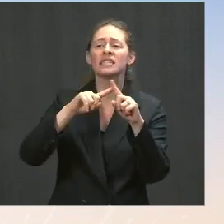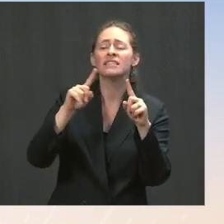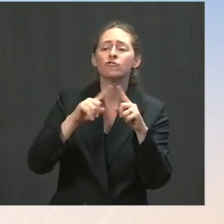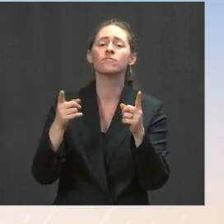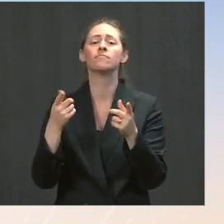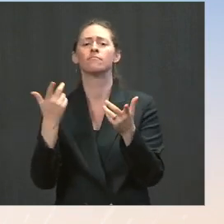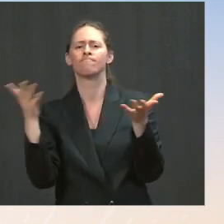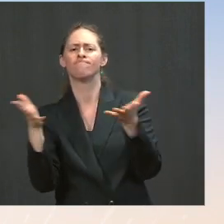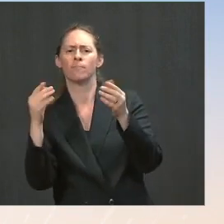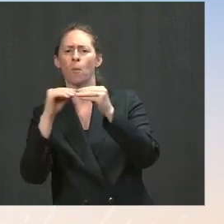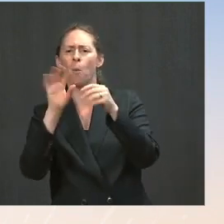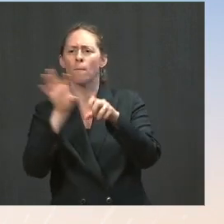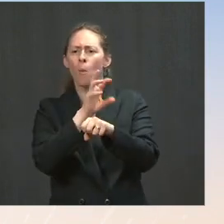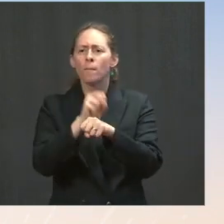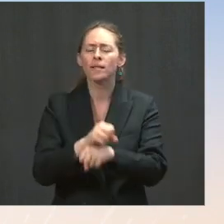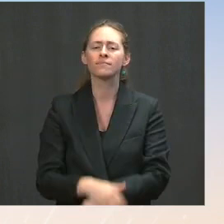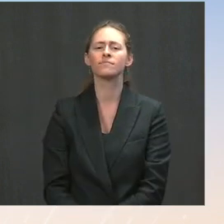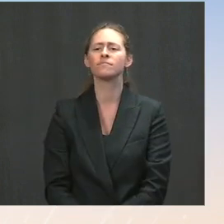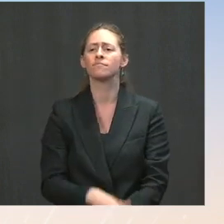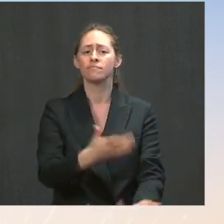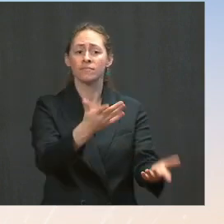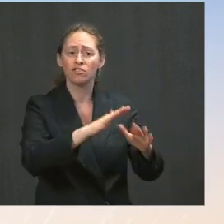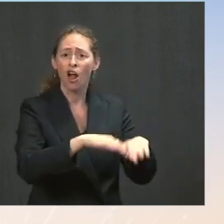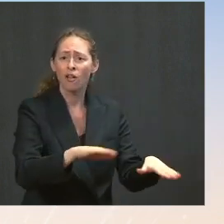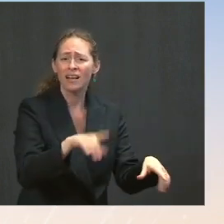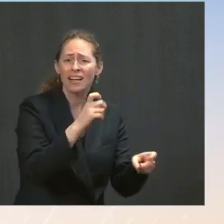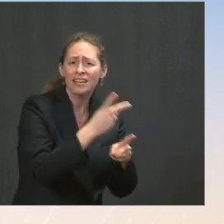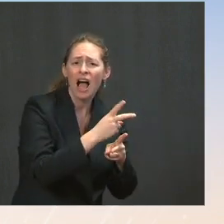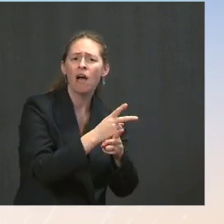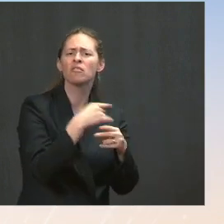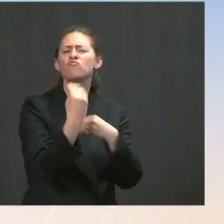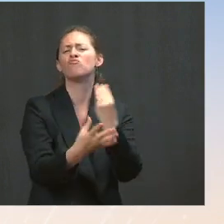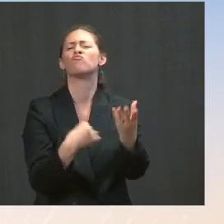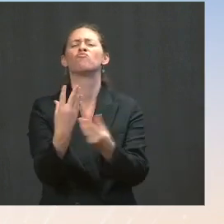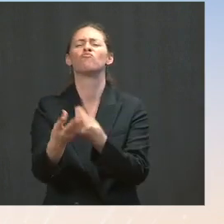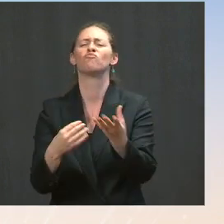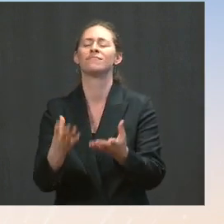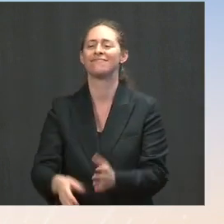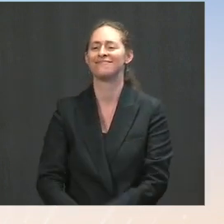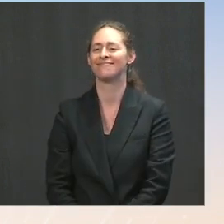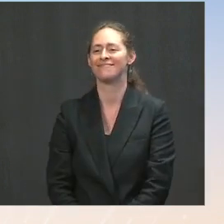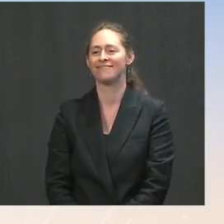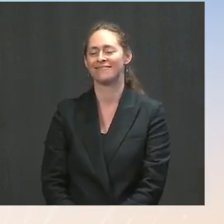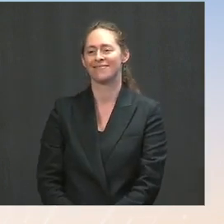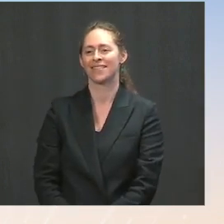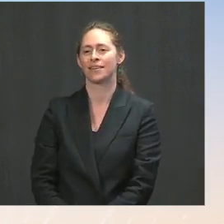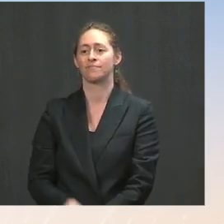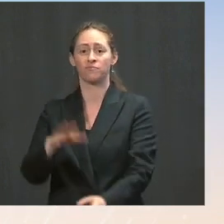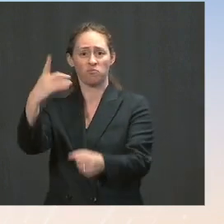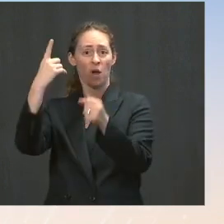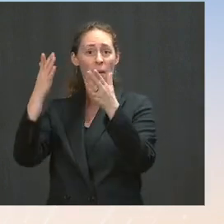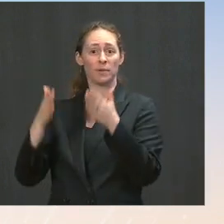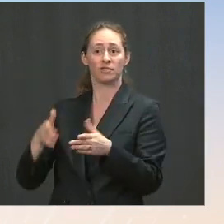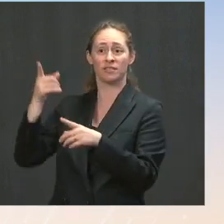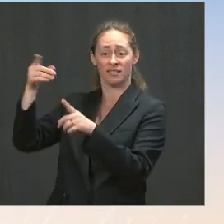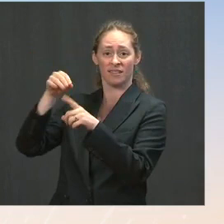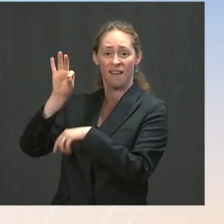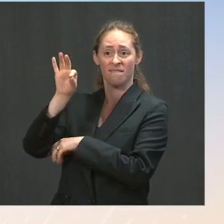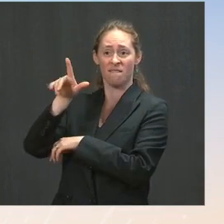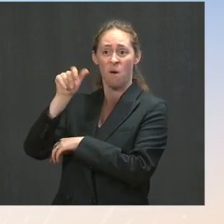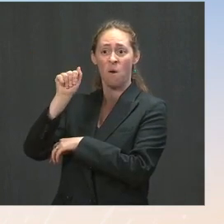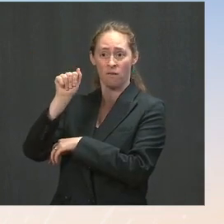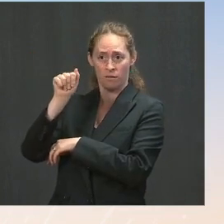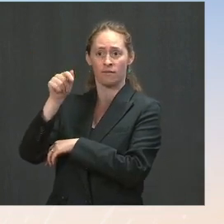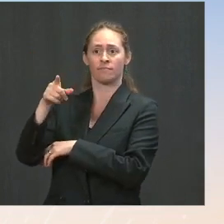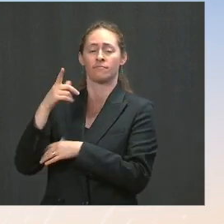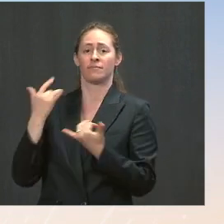childcare assistance for vaccine appointments. One grantee in Jacksonville, Florida, one of the states where there, as you know, has been the highest transmission rates, one of